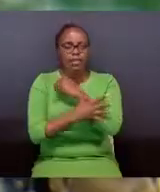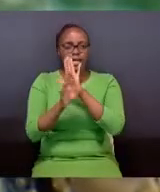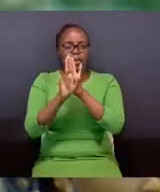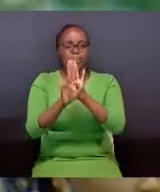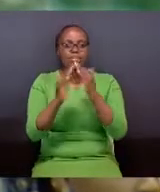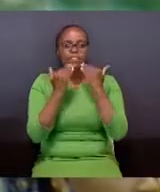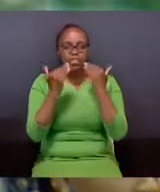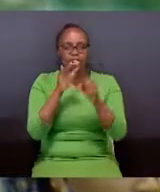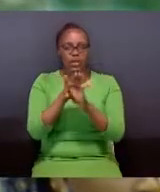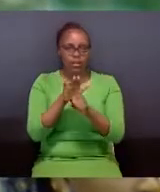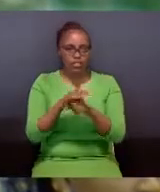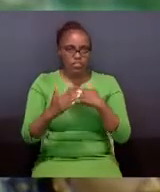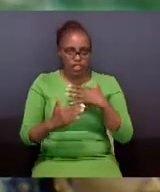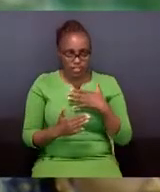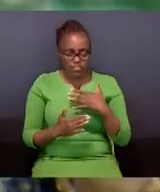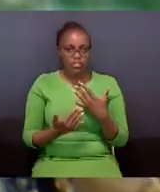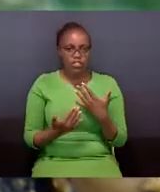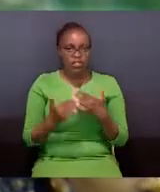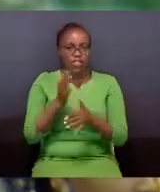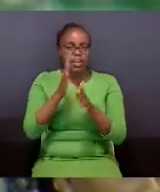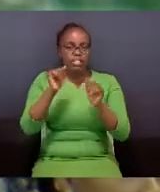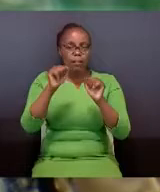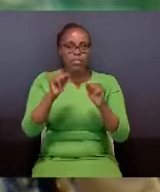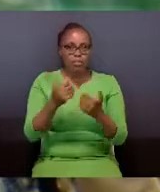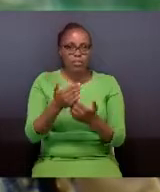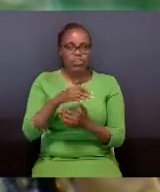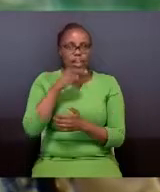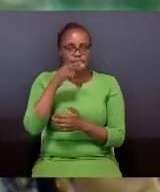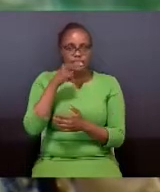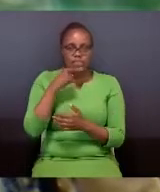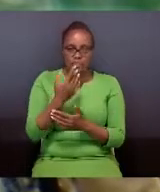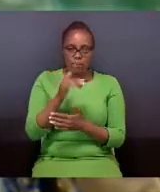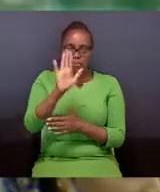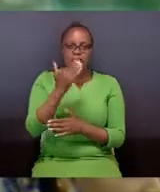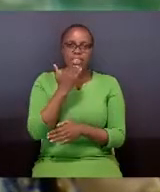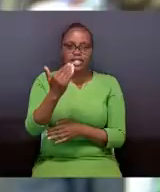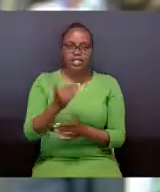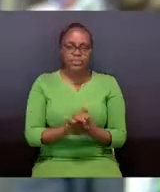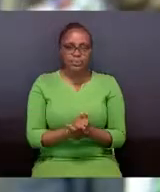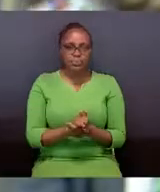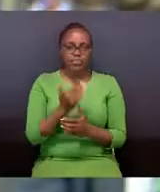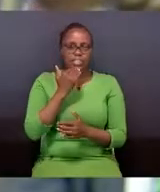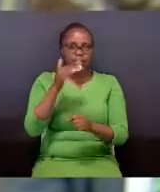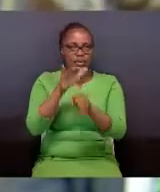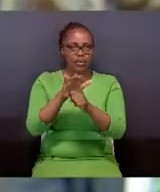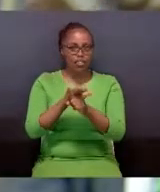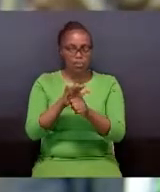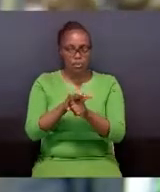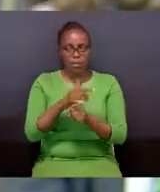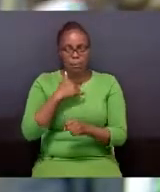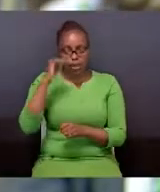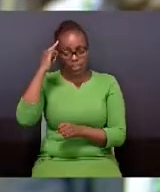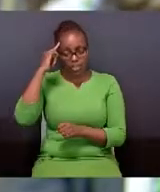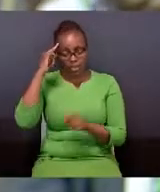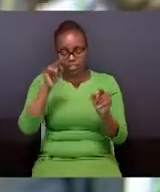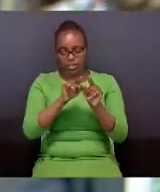that. Honorable Mabazi, if you could also give us your parting shot. Thank you. Thank you very much. I think